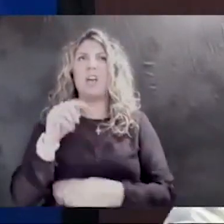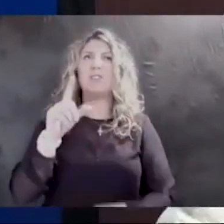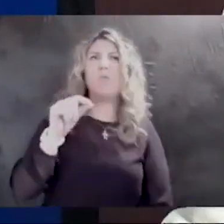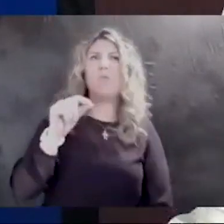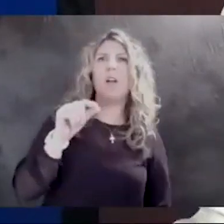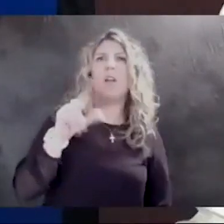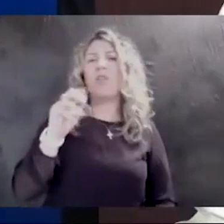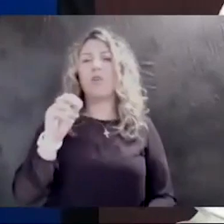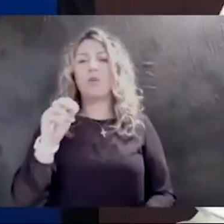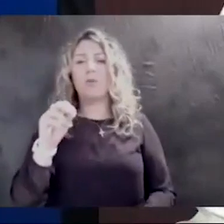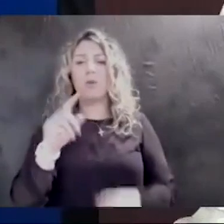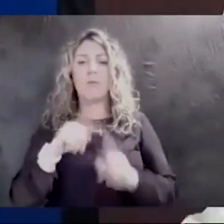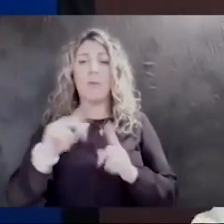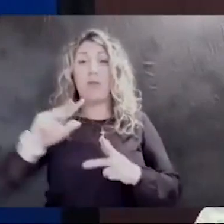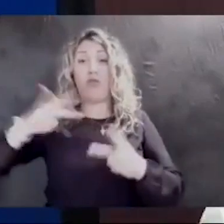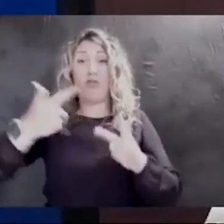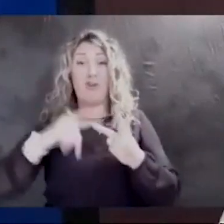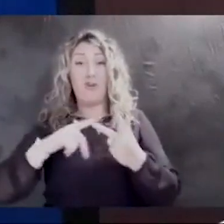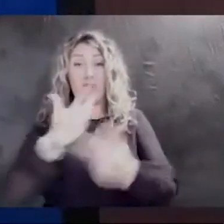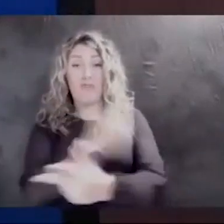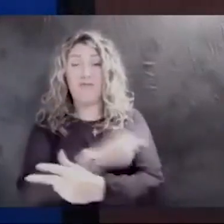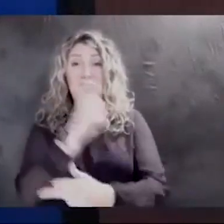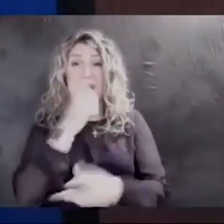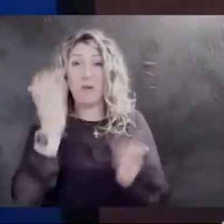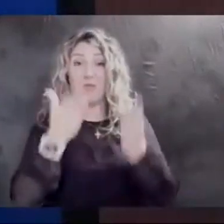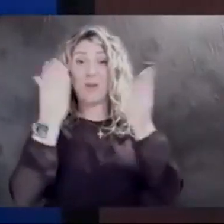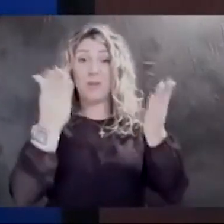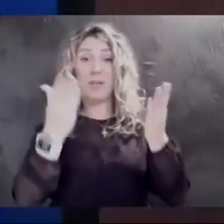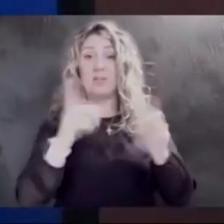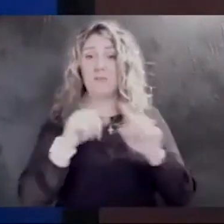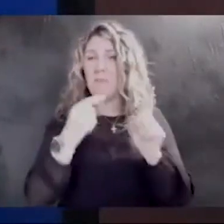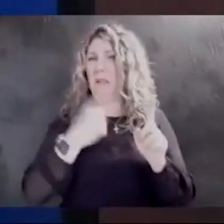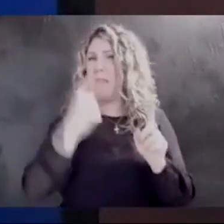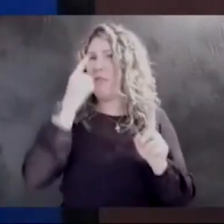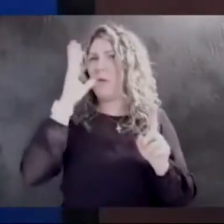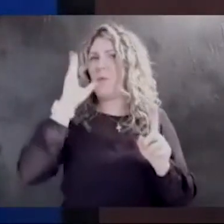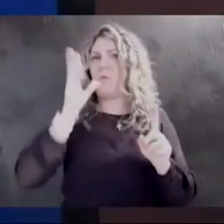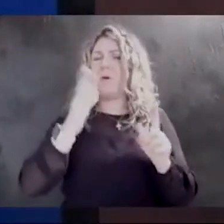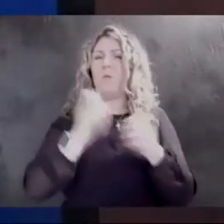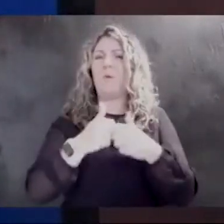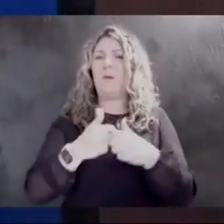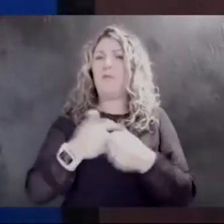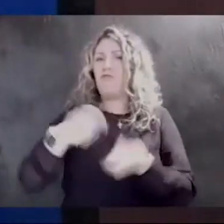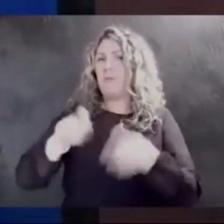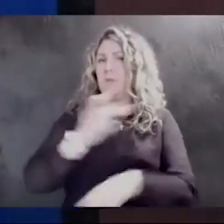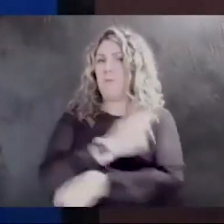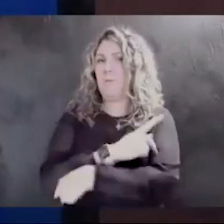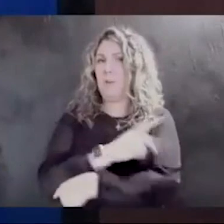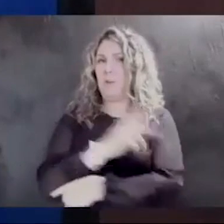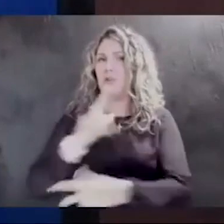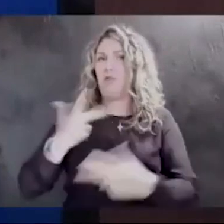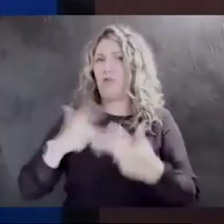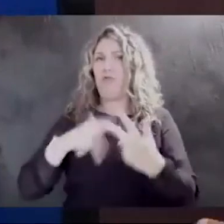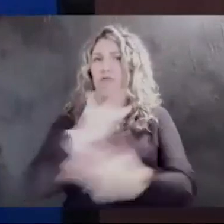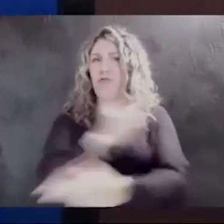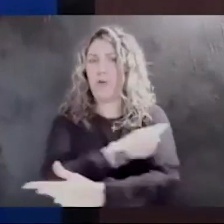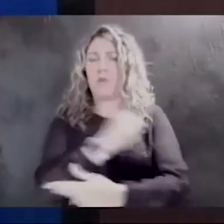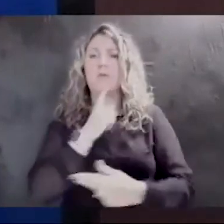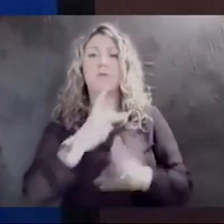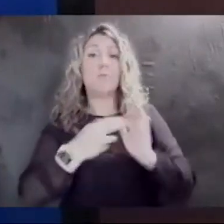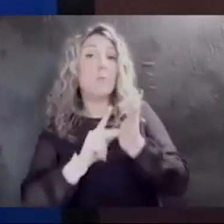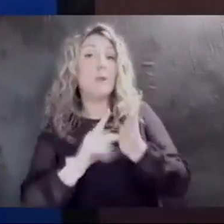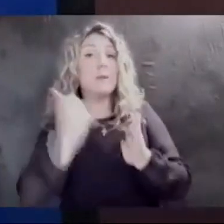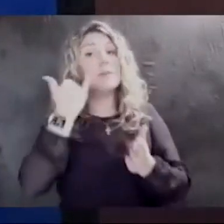no recommendation for a third shot yet, although I think it's coming in the transplant world. And so what it means is that if you are like a transplant